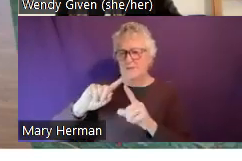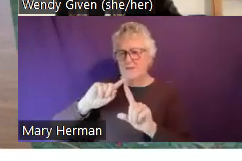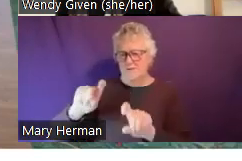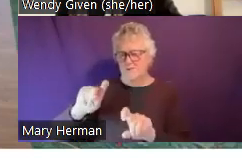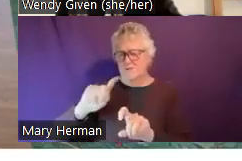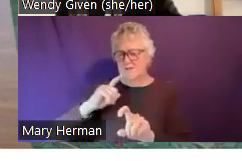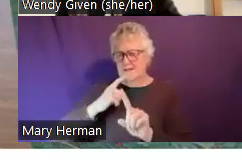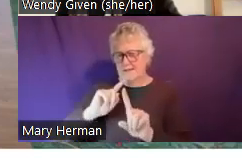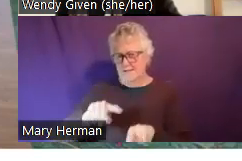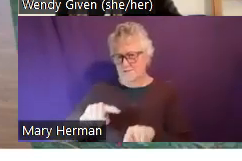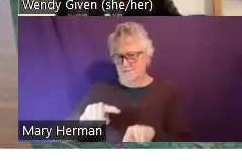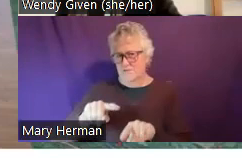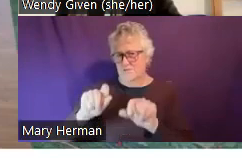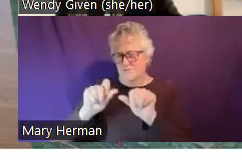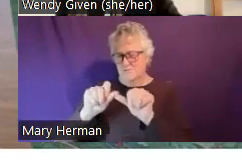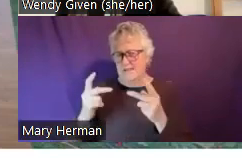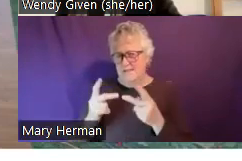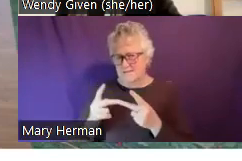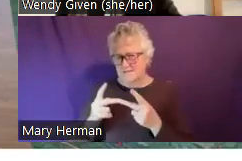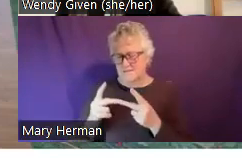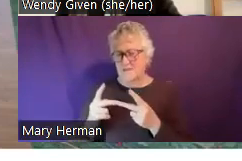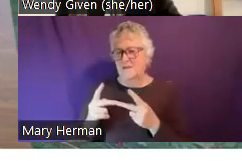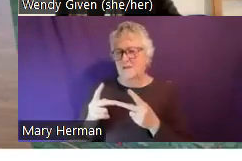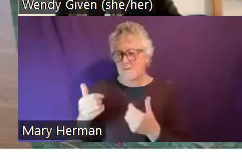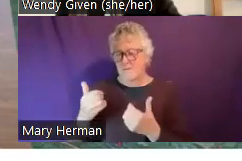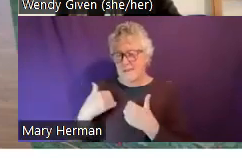project and also the art class project.